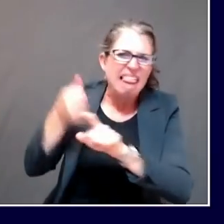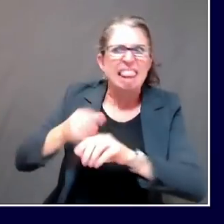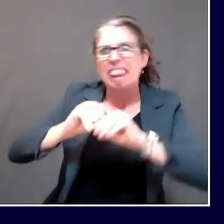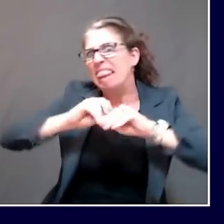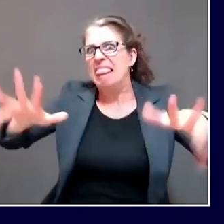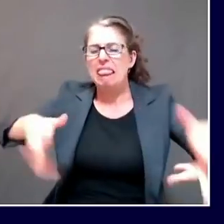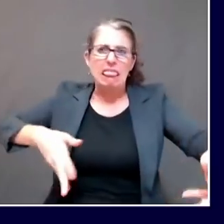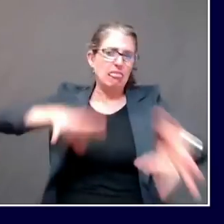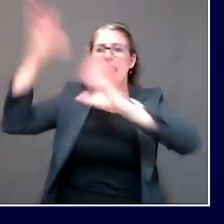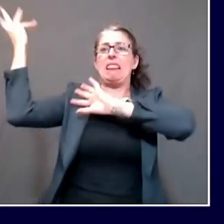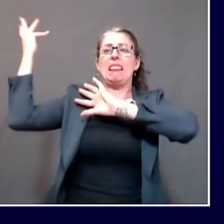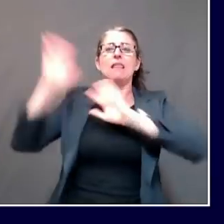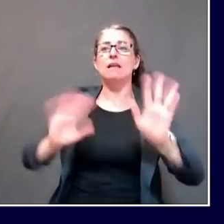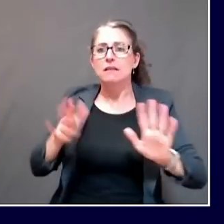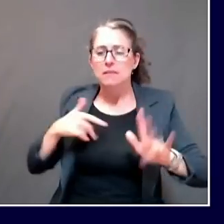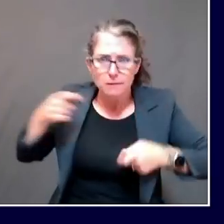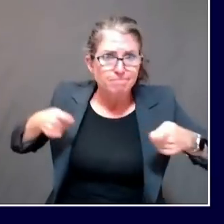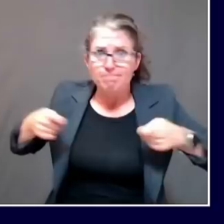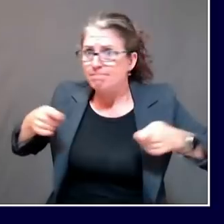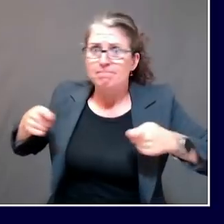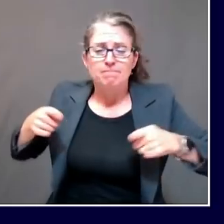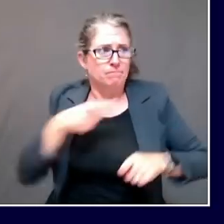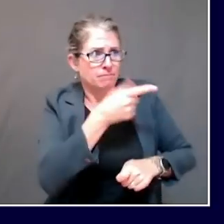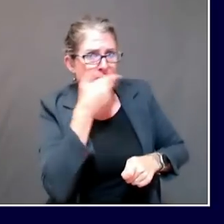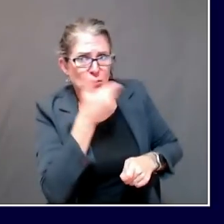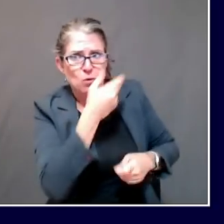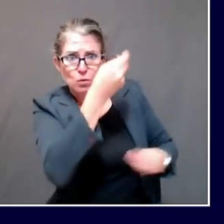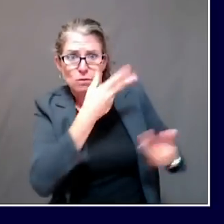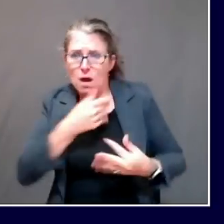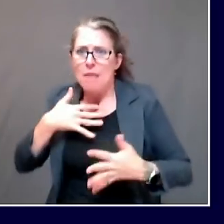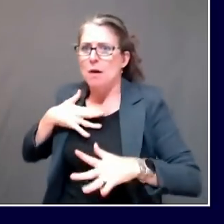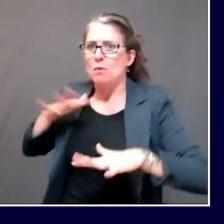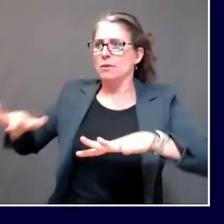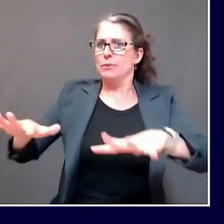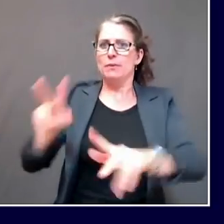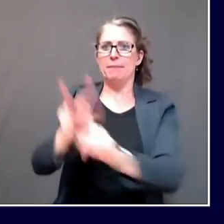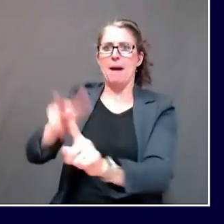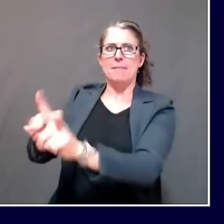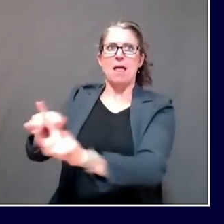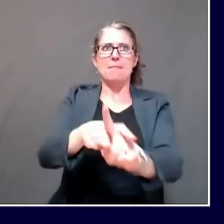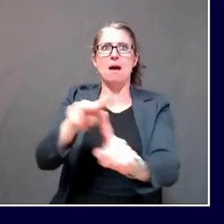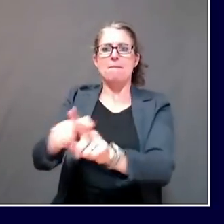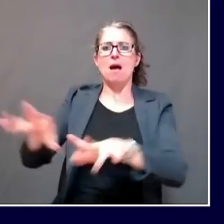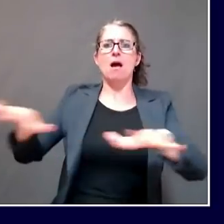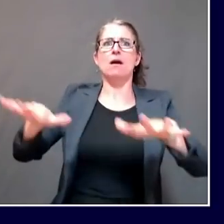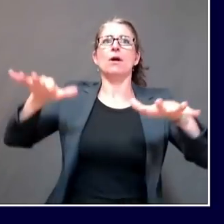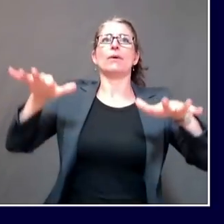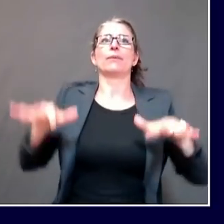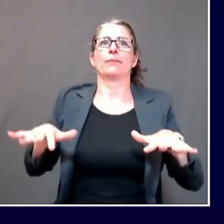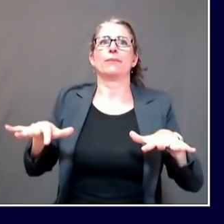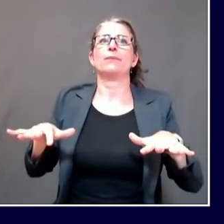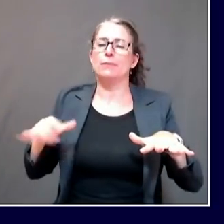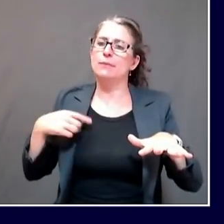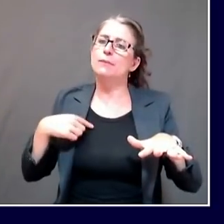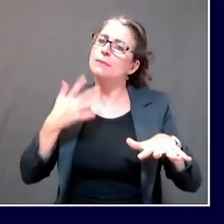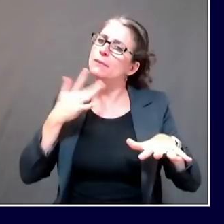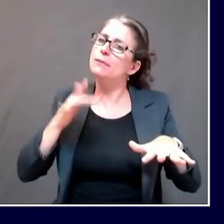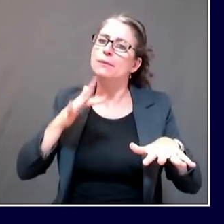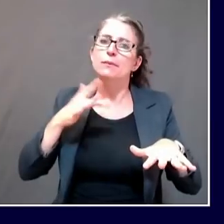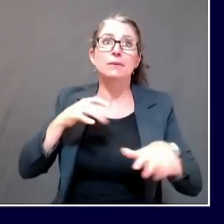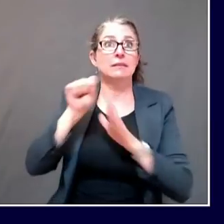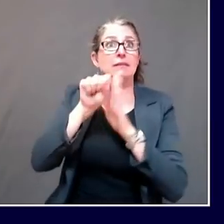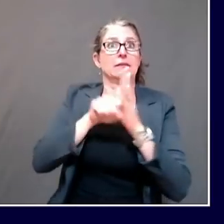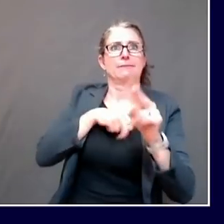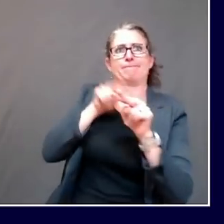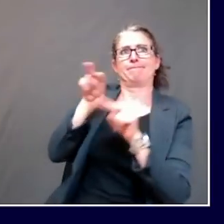state expenditures and paying attention to the revenue forecast of late July. So